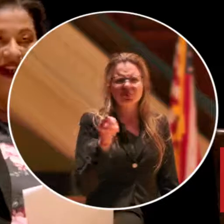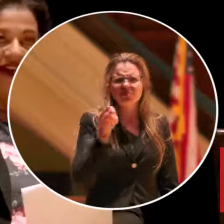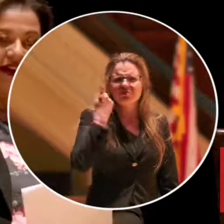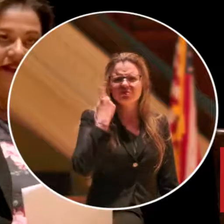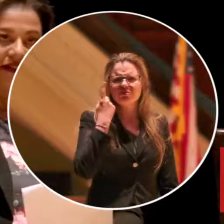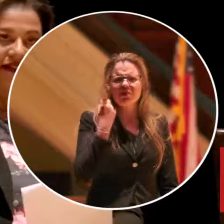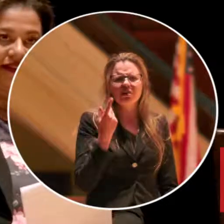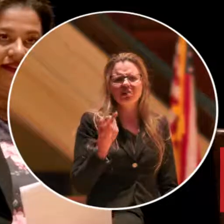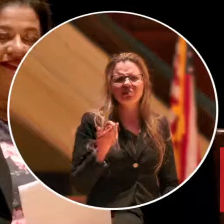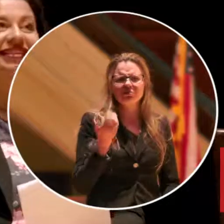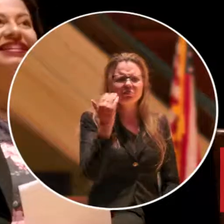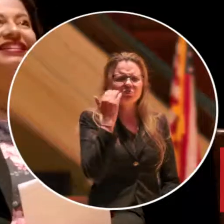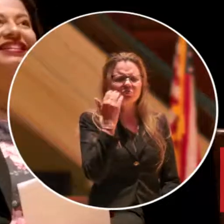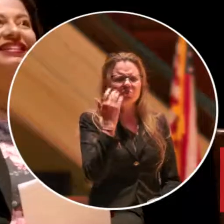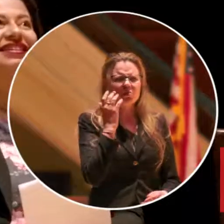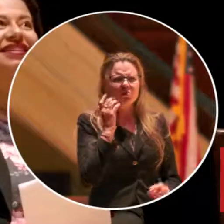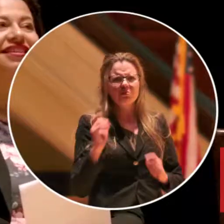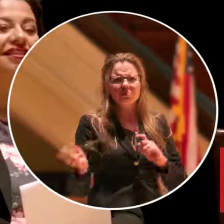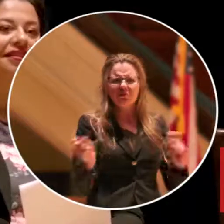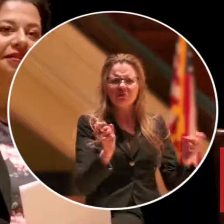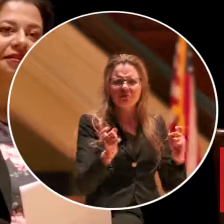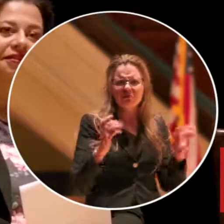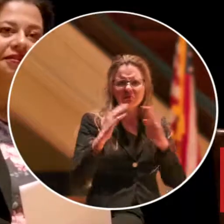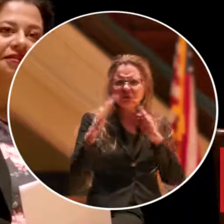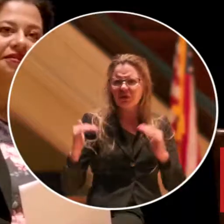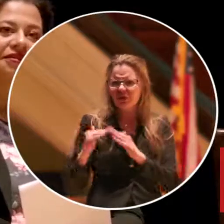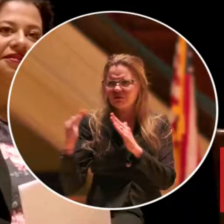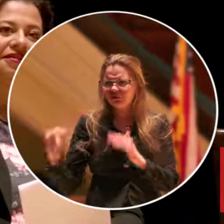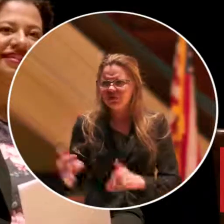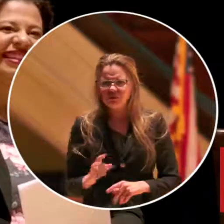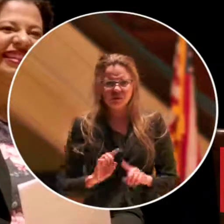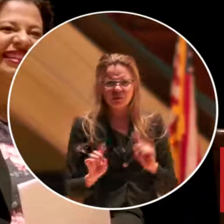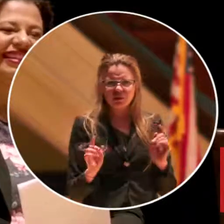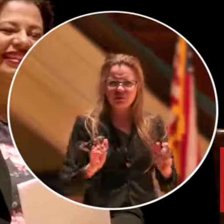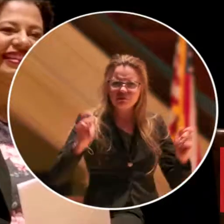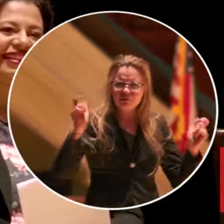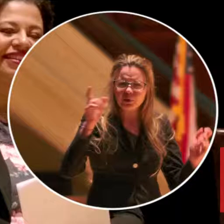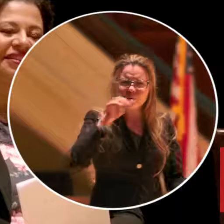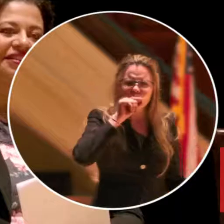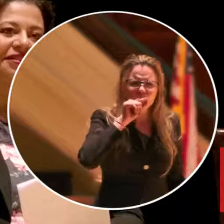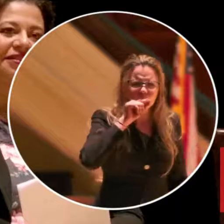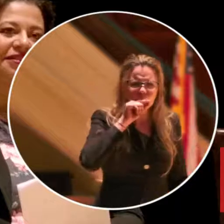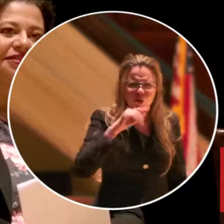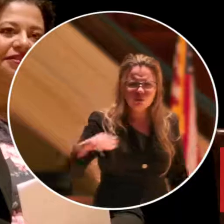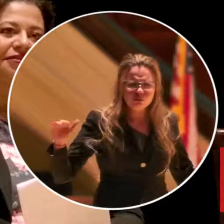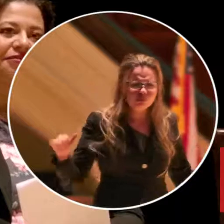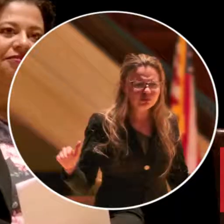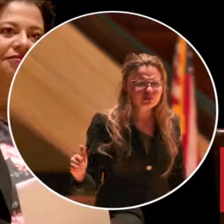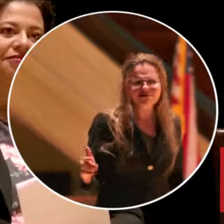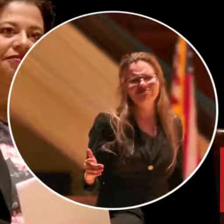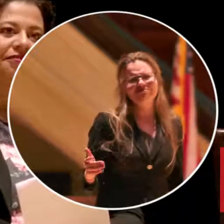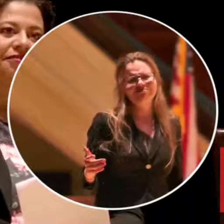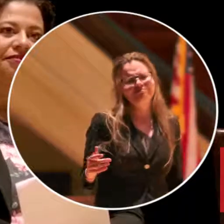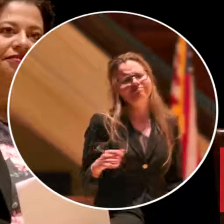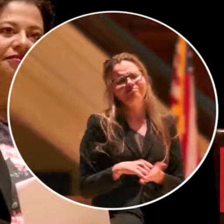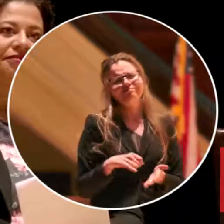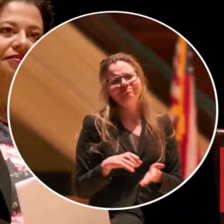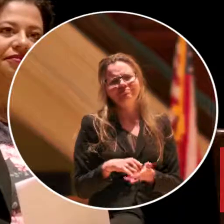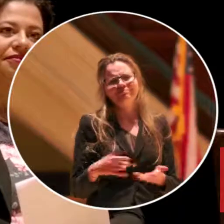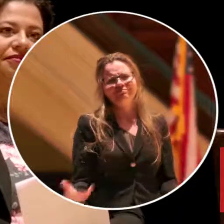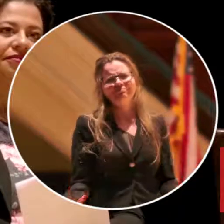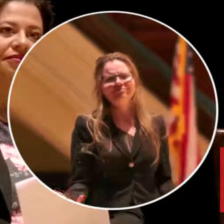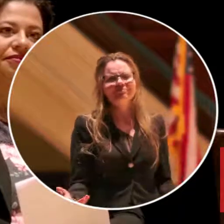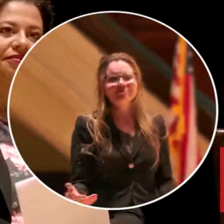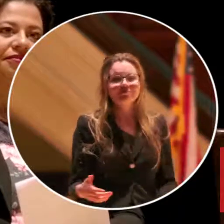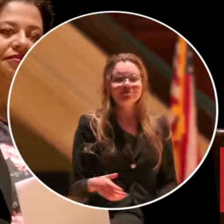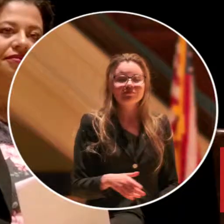where everyone lived. But a stork? Come on. One summer day at the beach, my sister Sharon told me our parents had